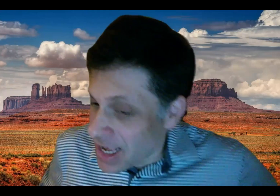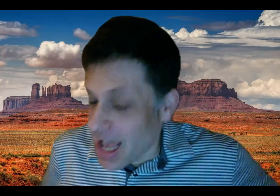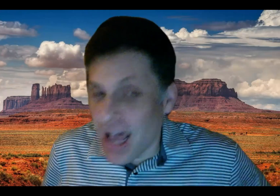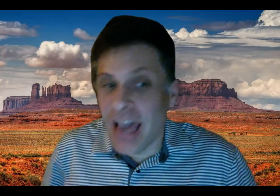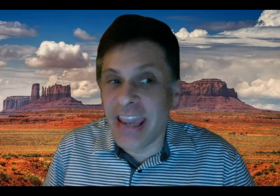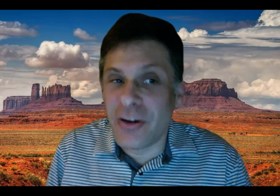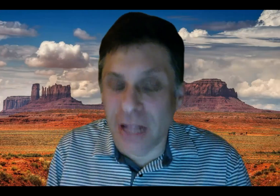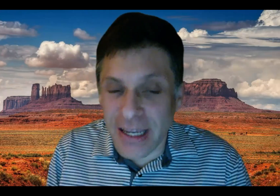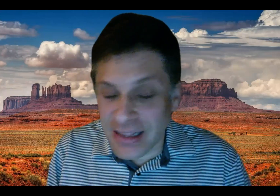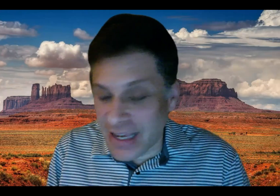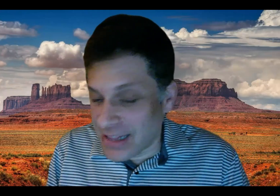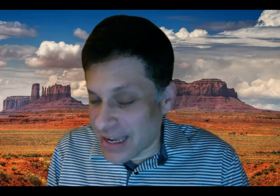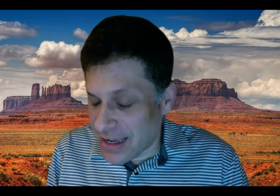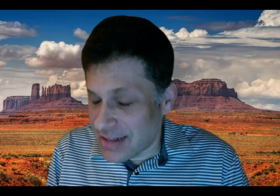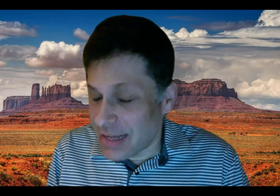I,